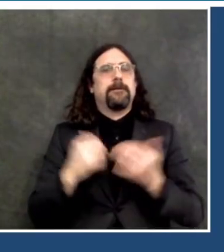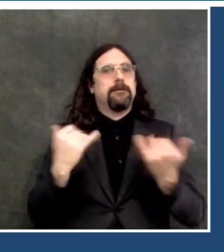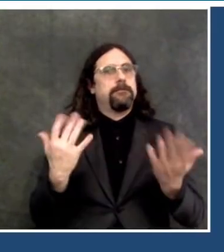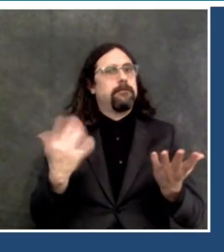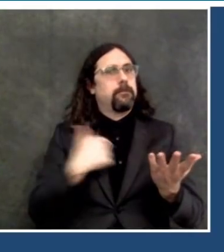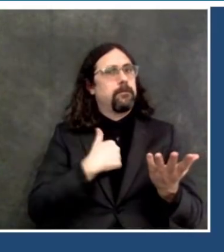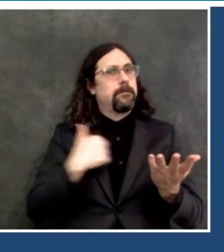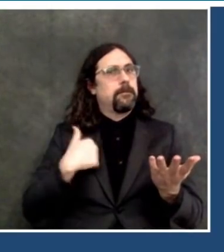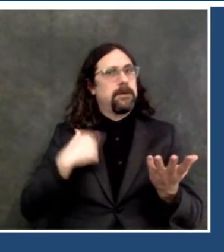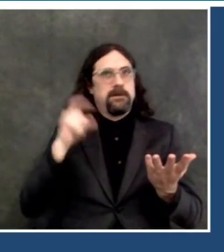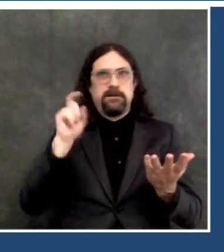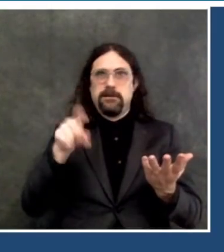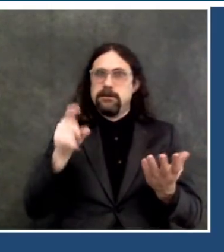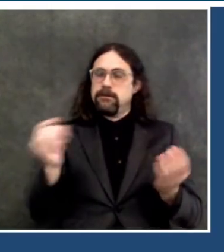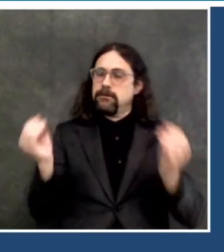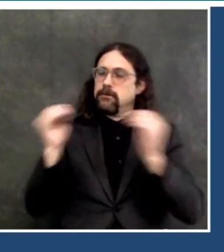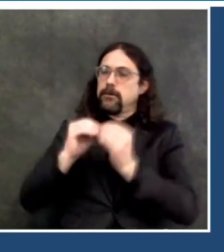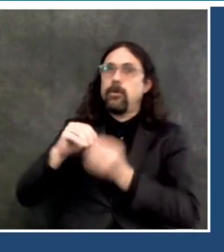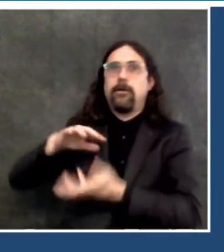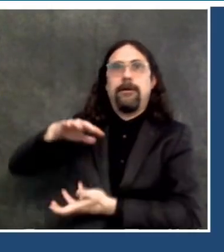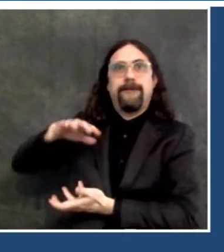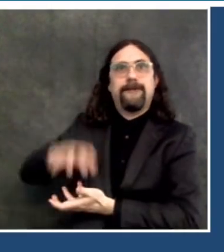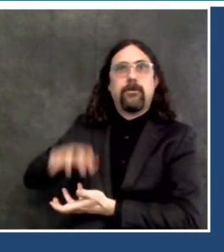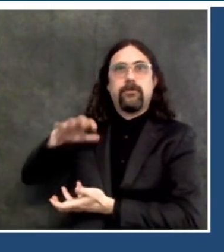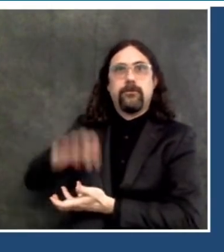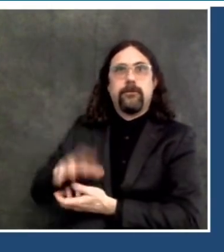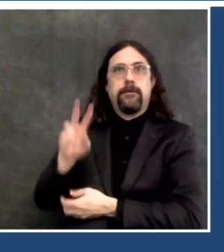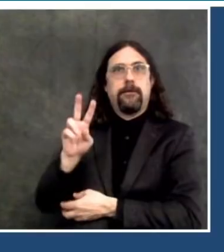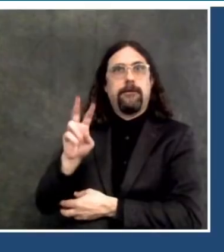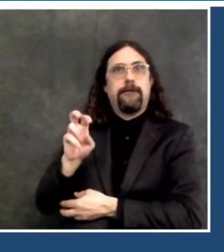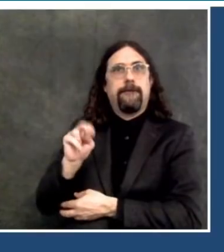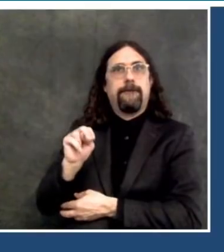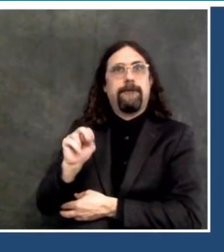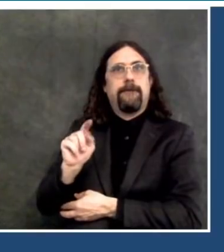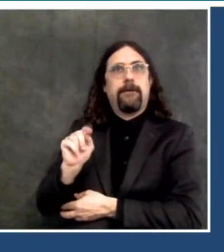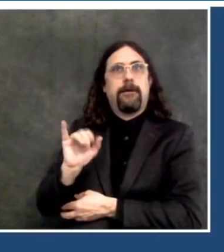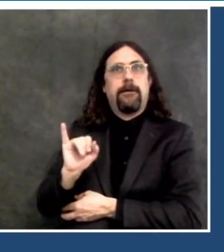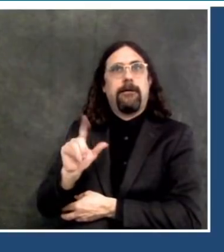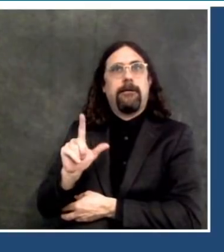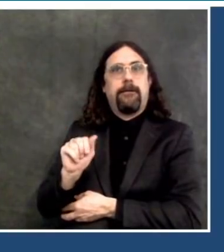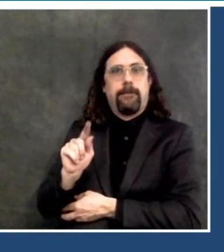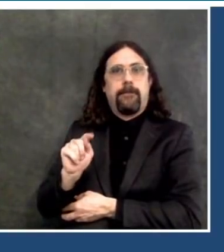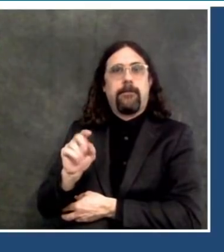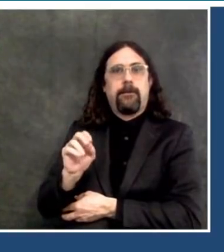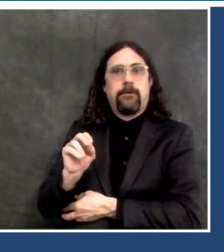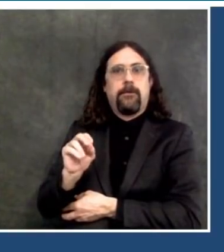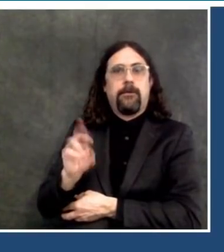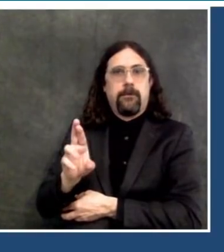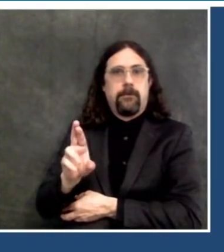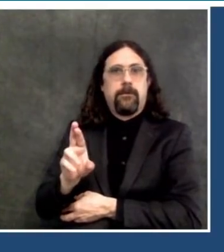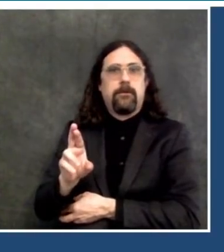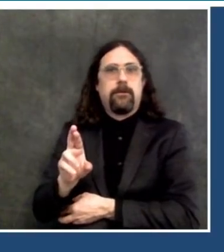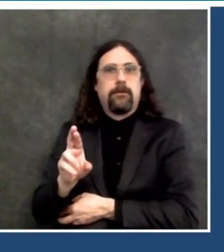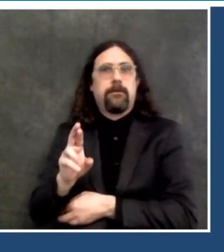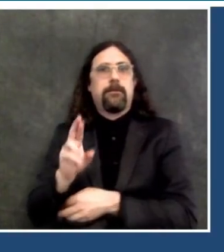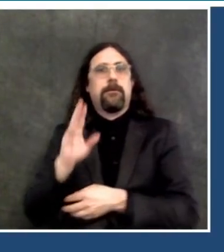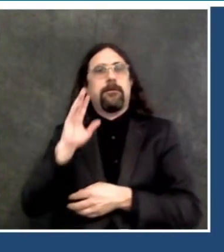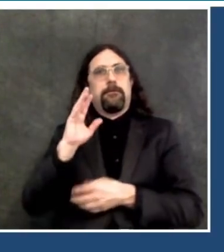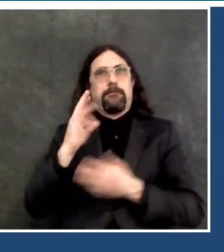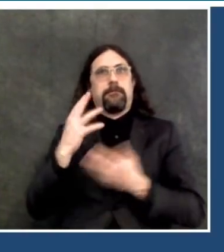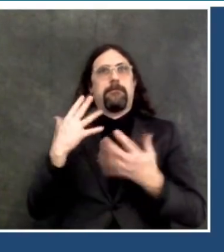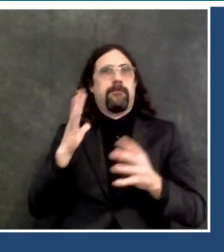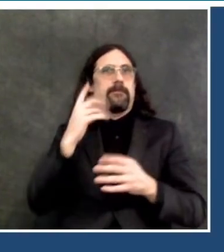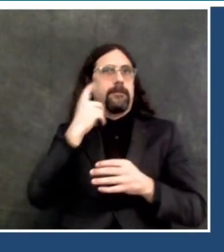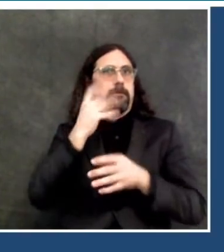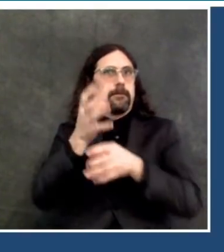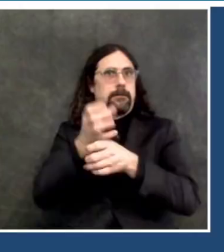late yesterday would be coming in time and be in place by Sunday morning. That was the number I mentioned yesterday that we absolutely had to have to ensure we